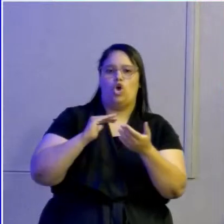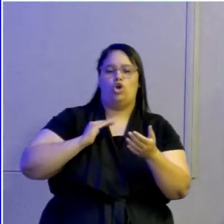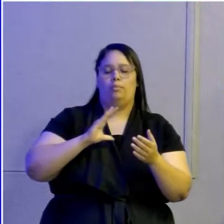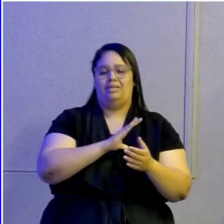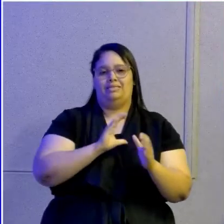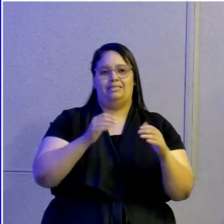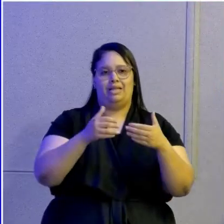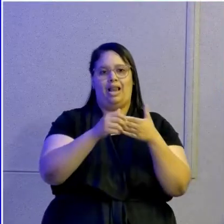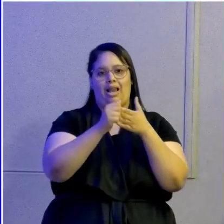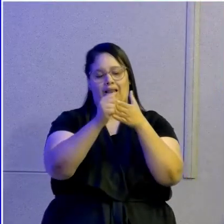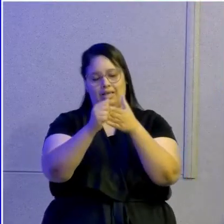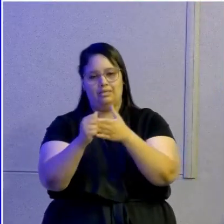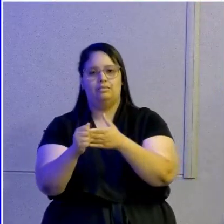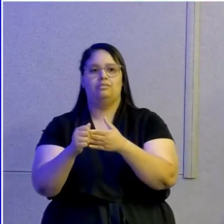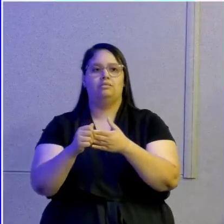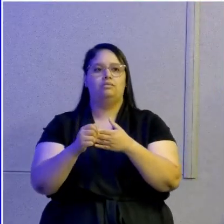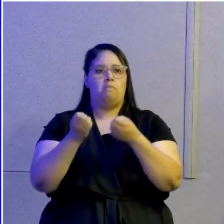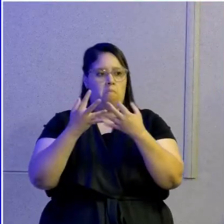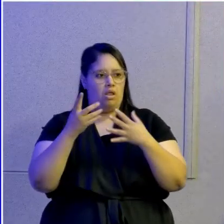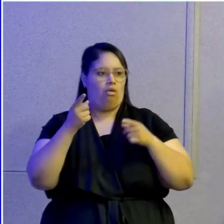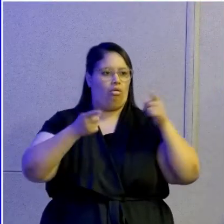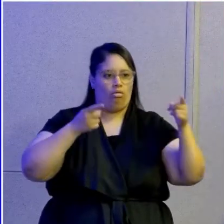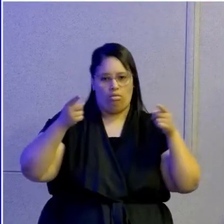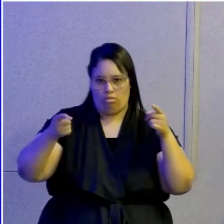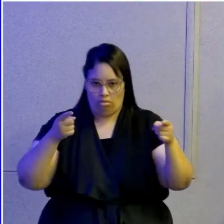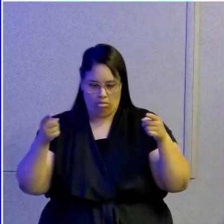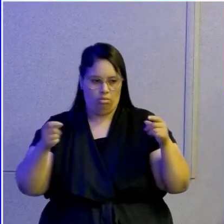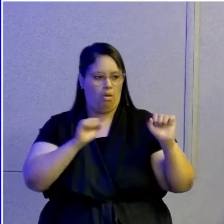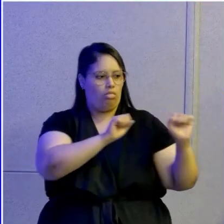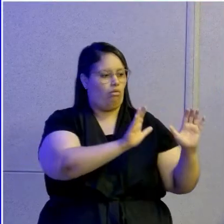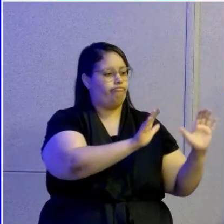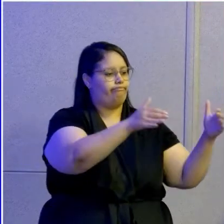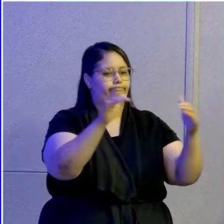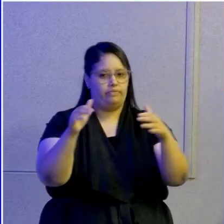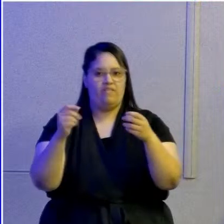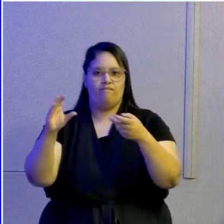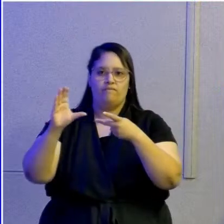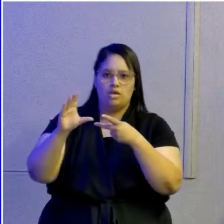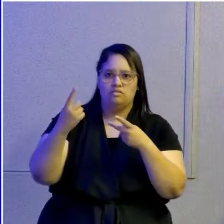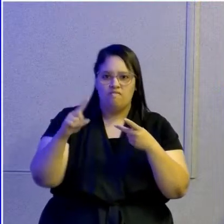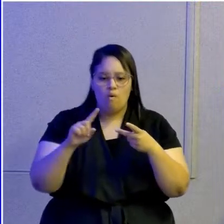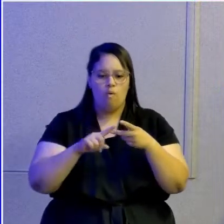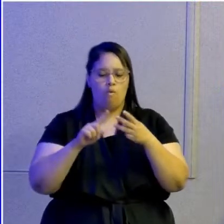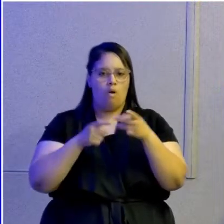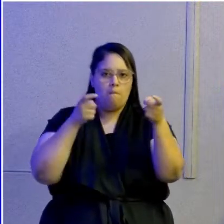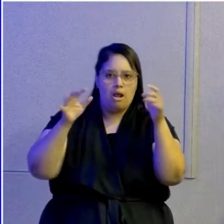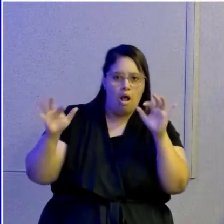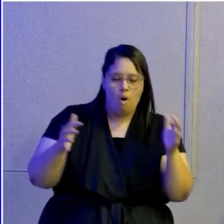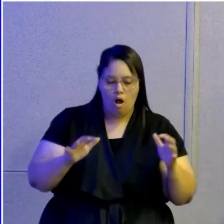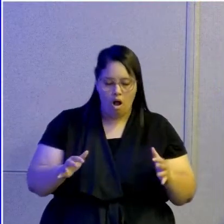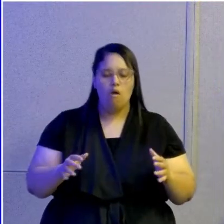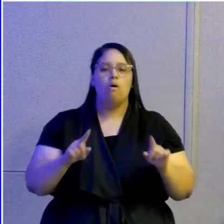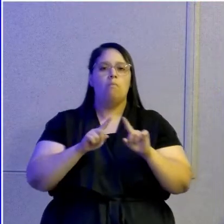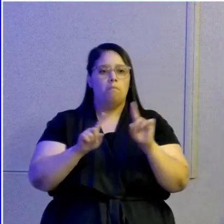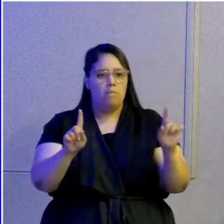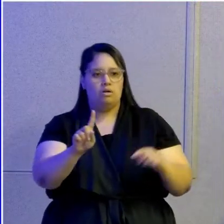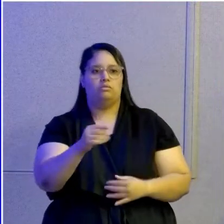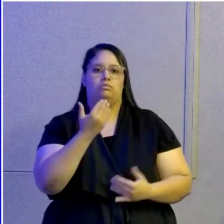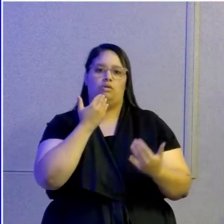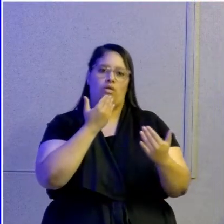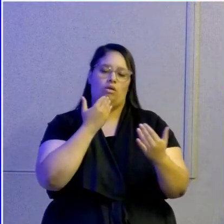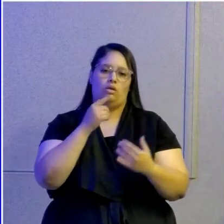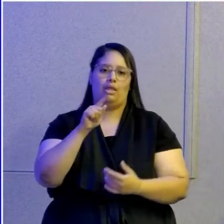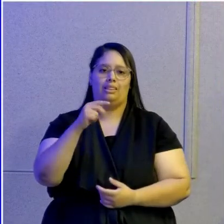they often get grilled quite a lot by their constituencies about where the funds go and how you manage them. But I'd just like to also thank you,